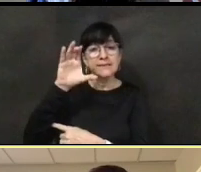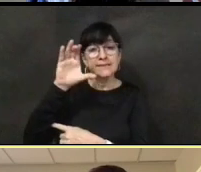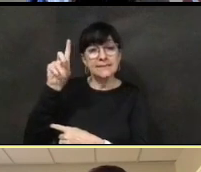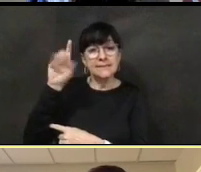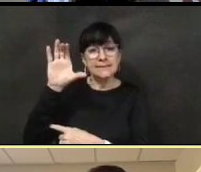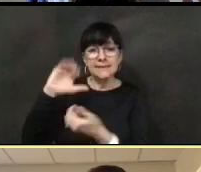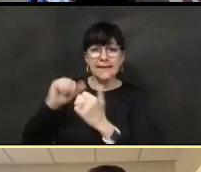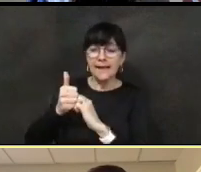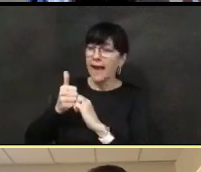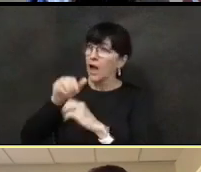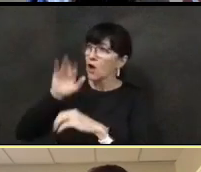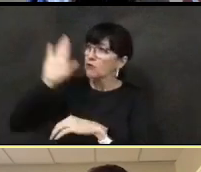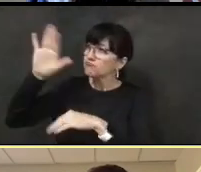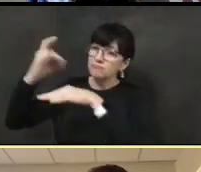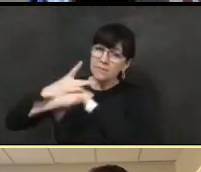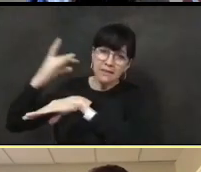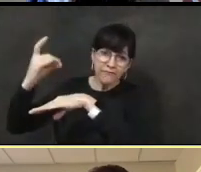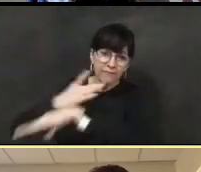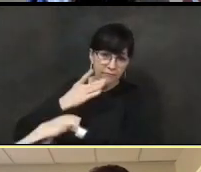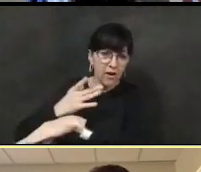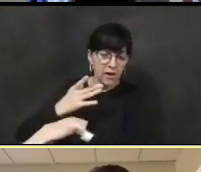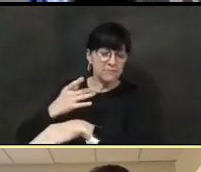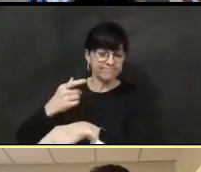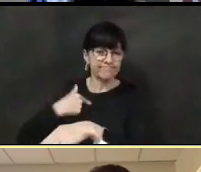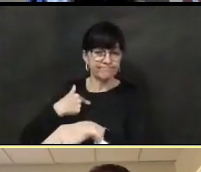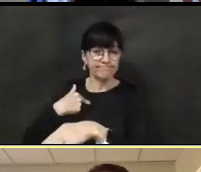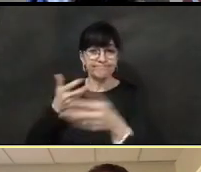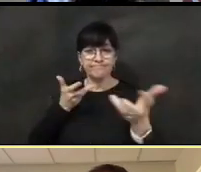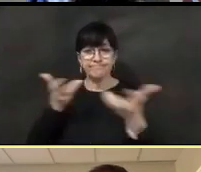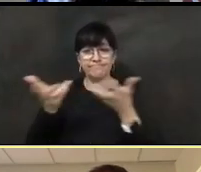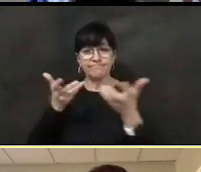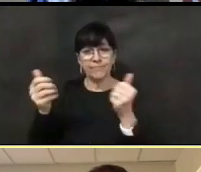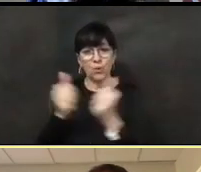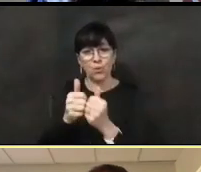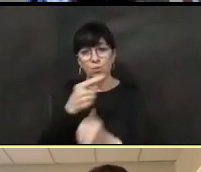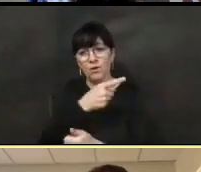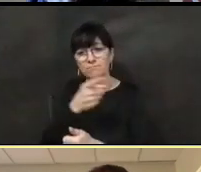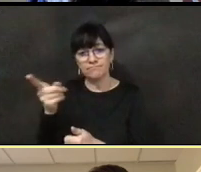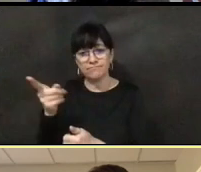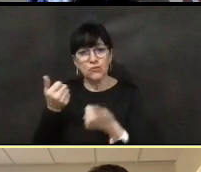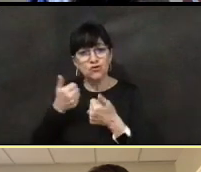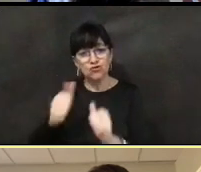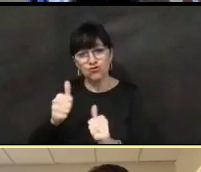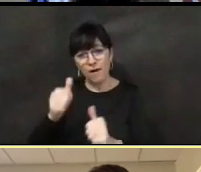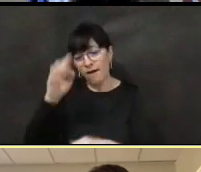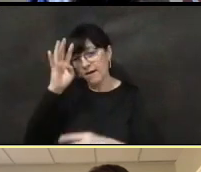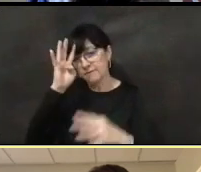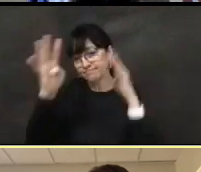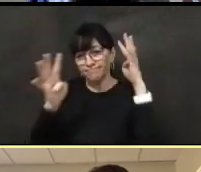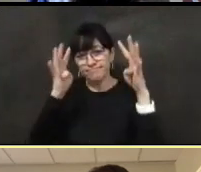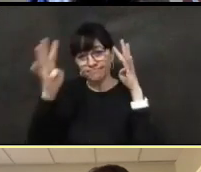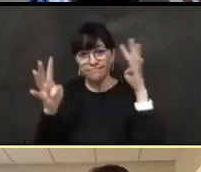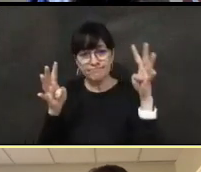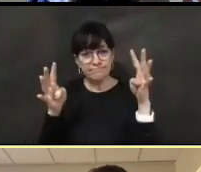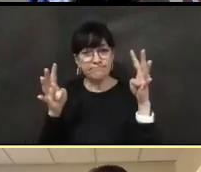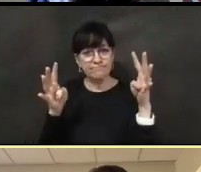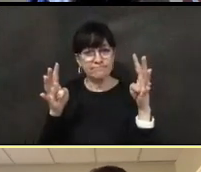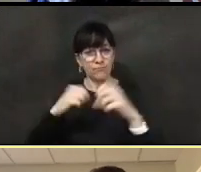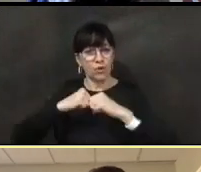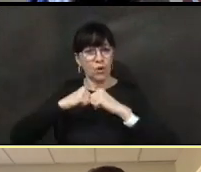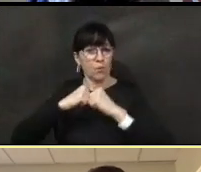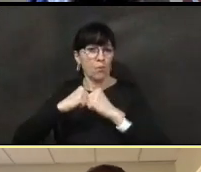reopen. And we're working with folks in that industry in Delaware right now to try to come up with something that